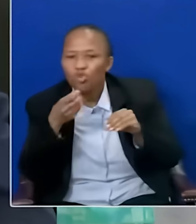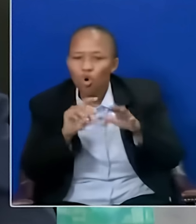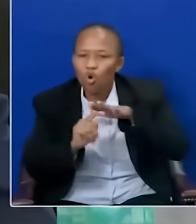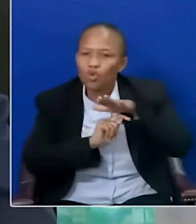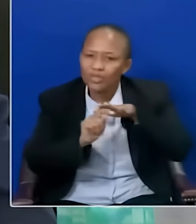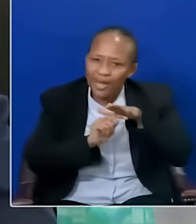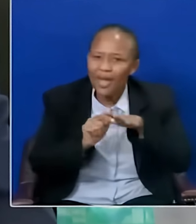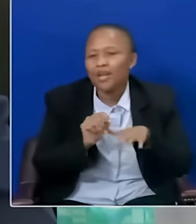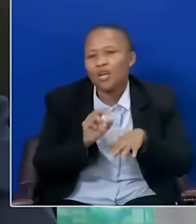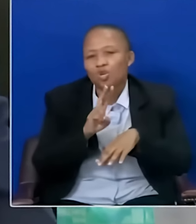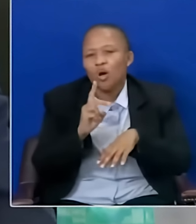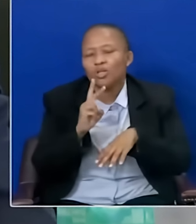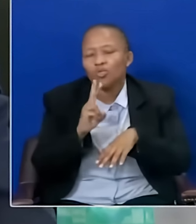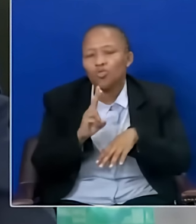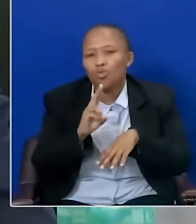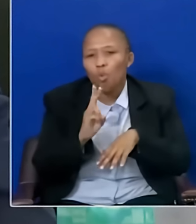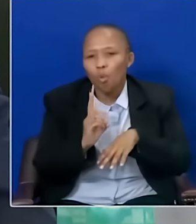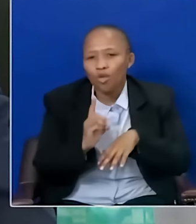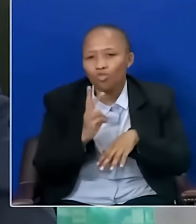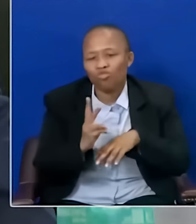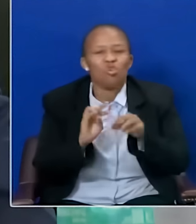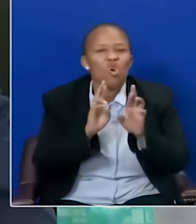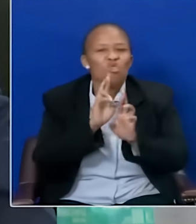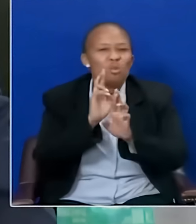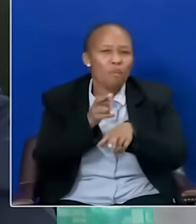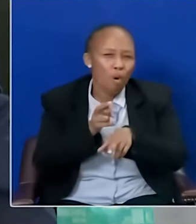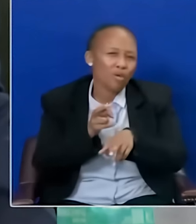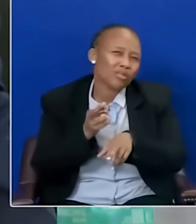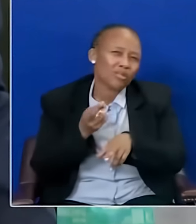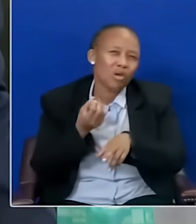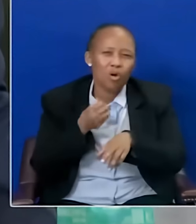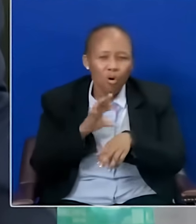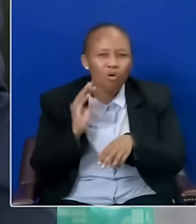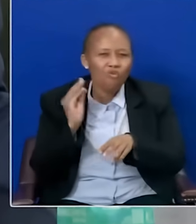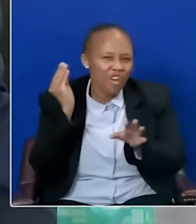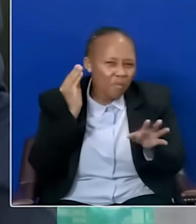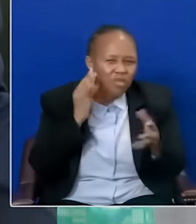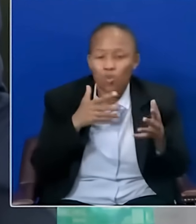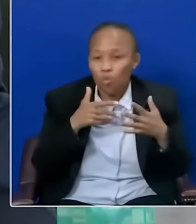of the exhibit, and for archiving.